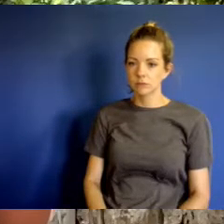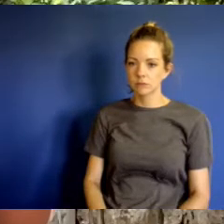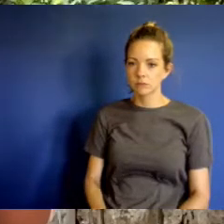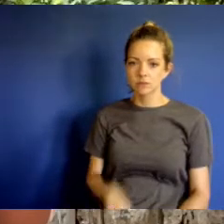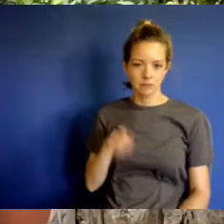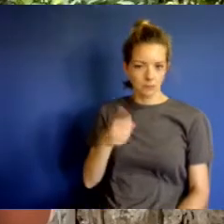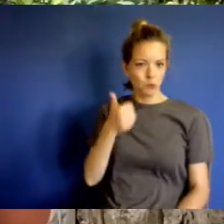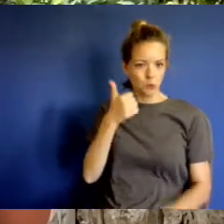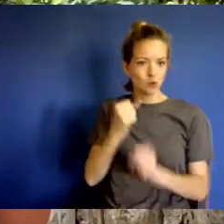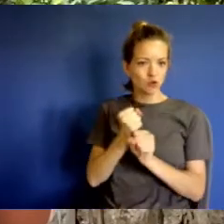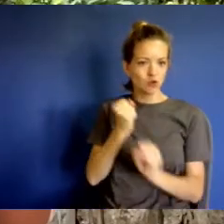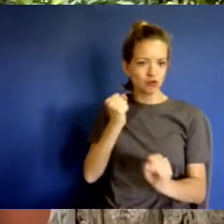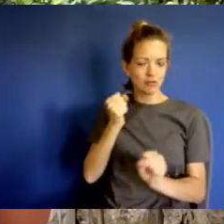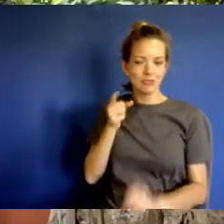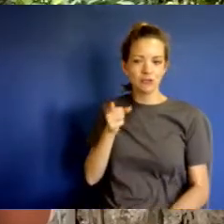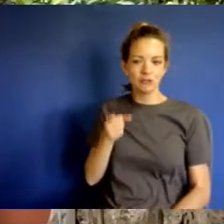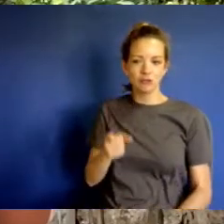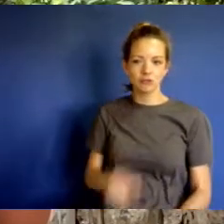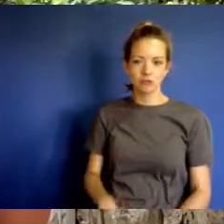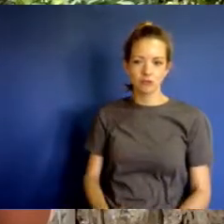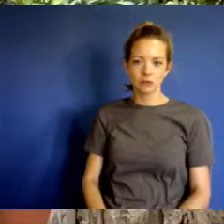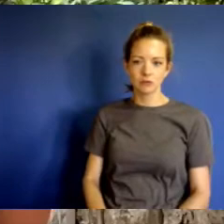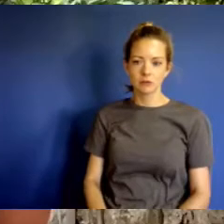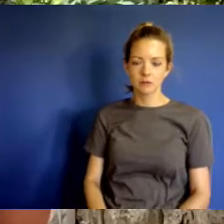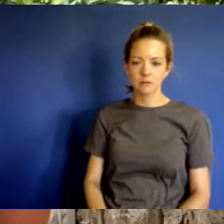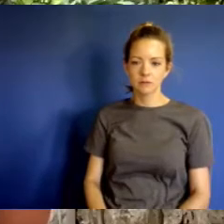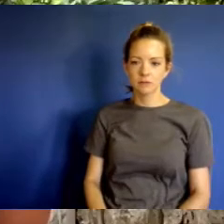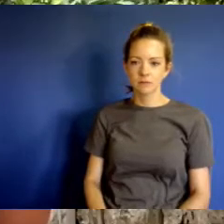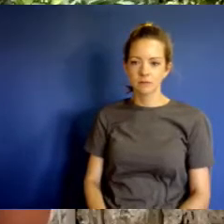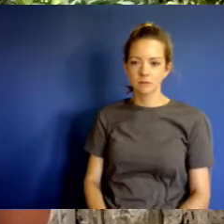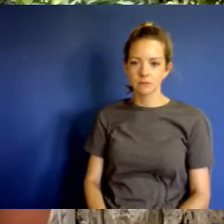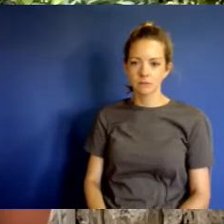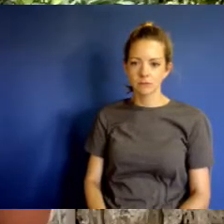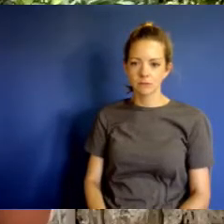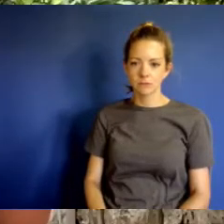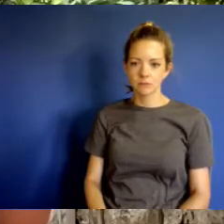And it's a good one, this one, isn't it? You can't